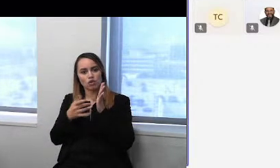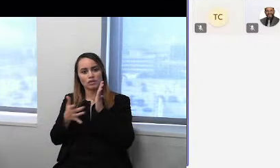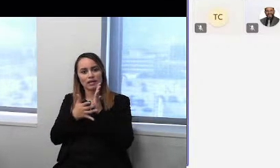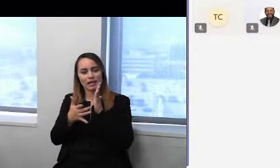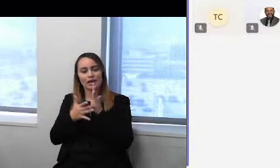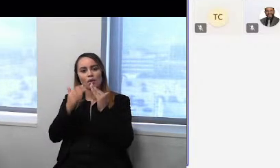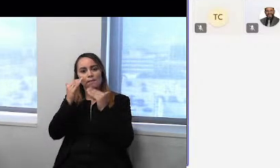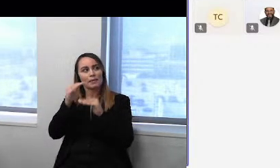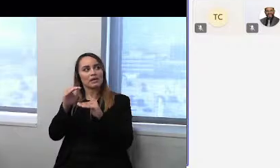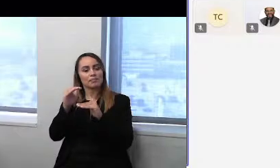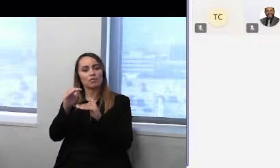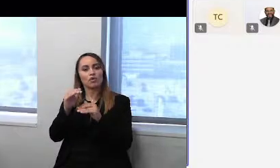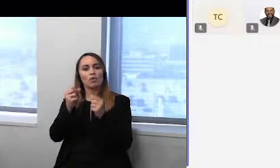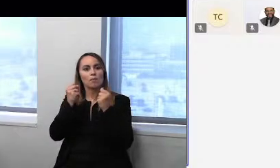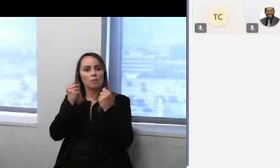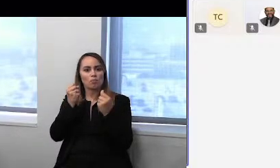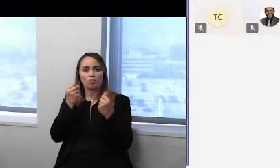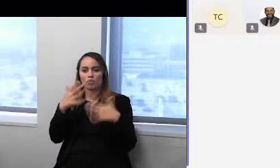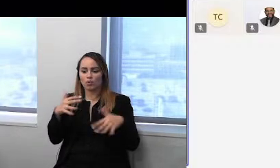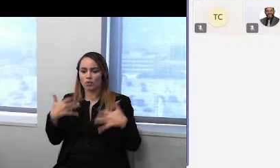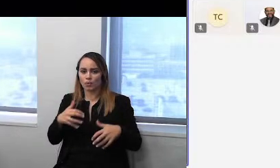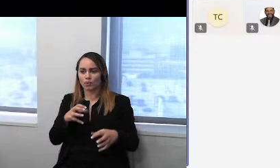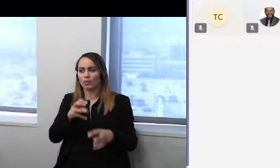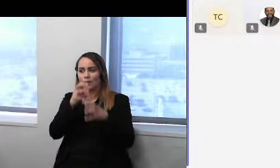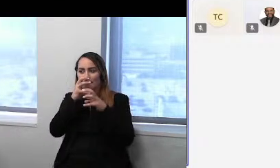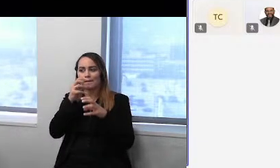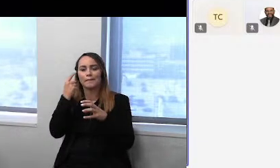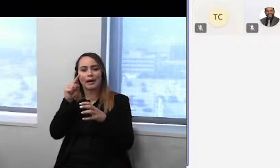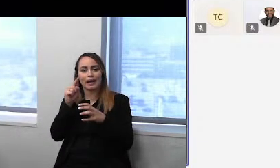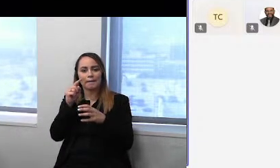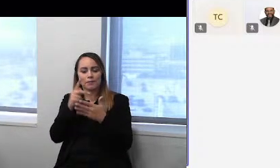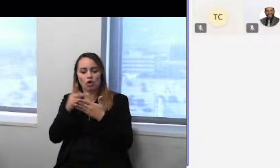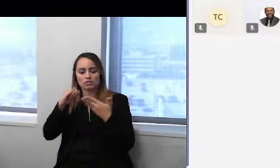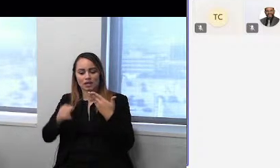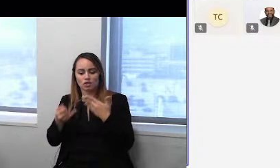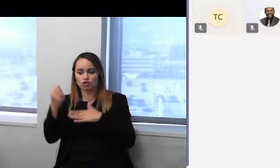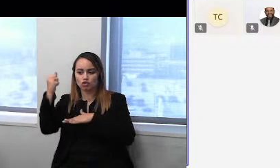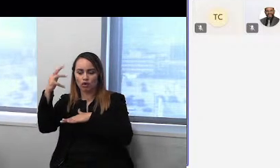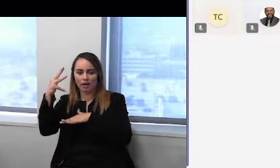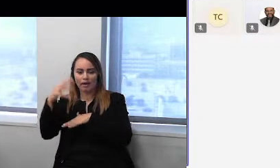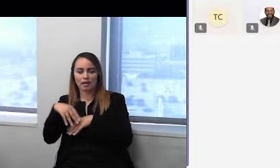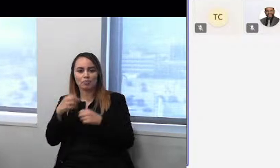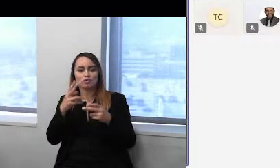solar projects. Some people say it's because of the dire